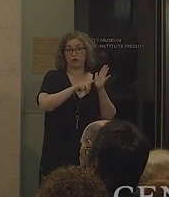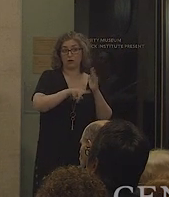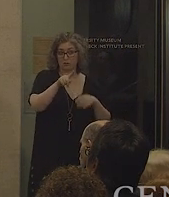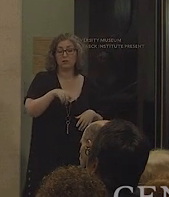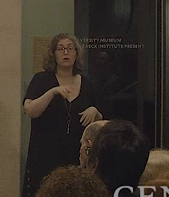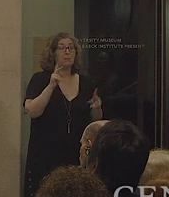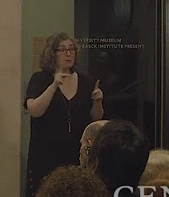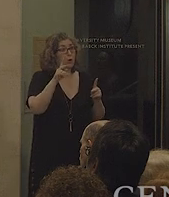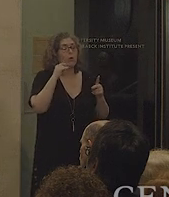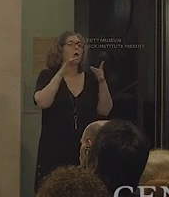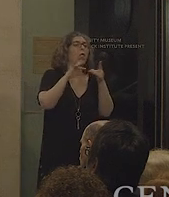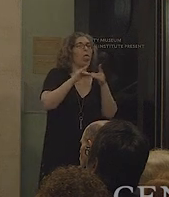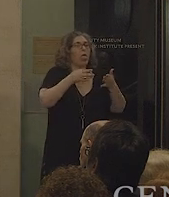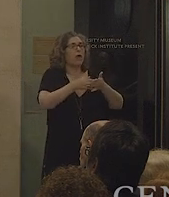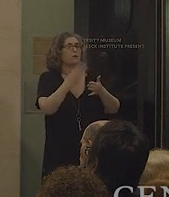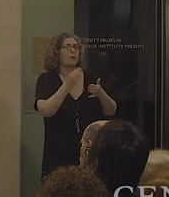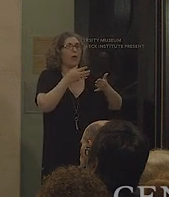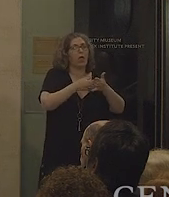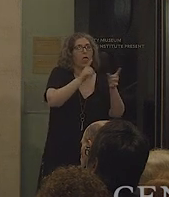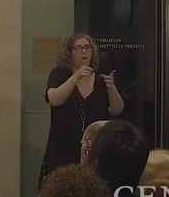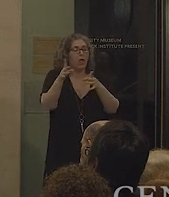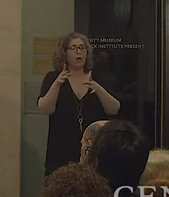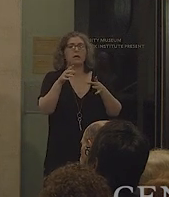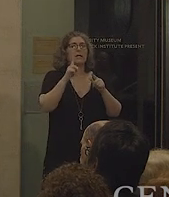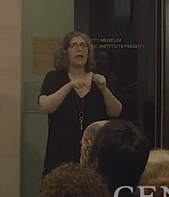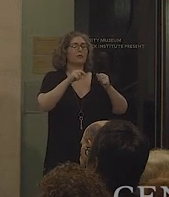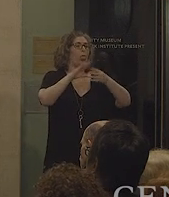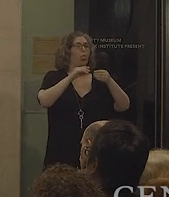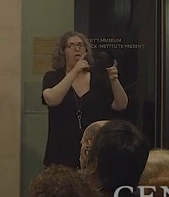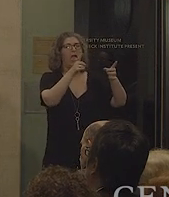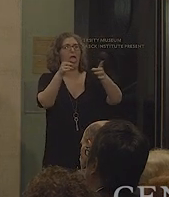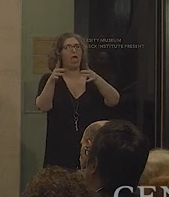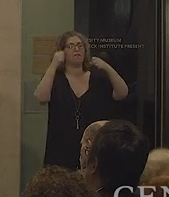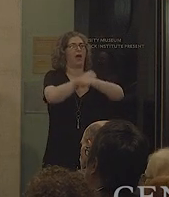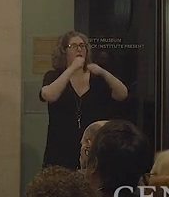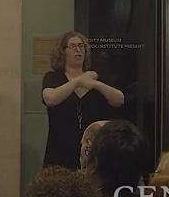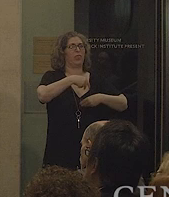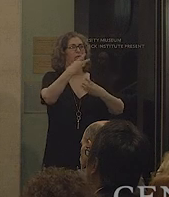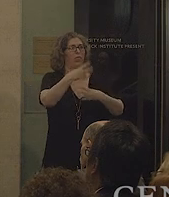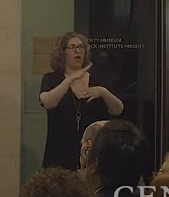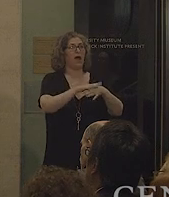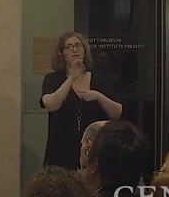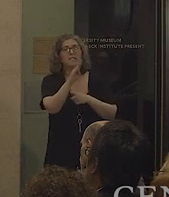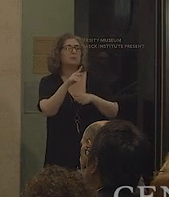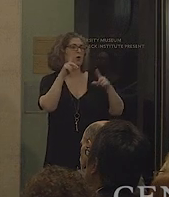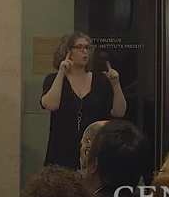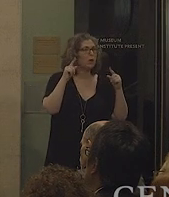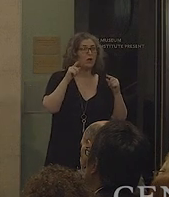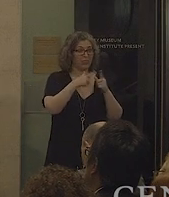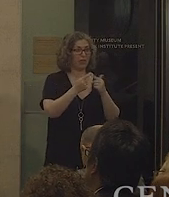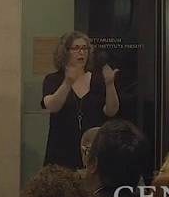that people like that won't be able to go spew their hatred and their violence online and then go ahead and act on